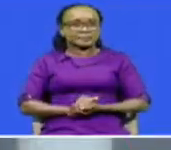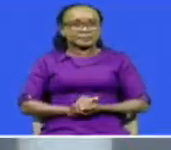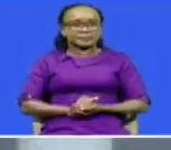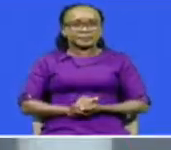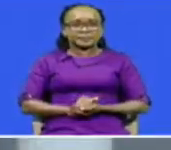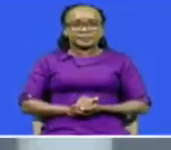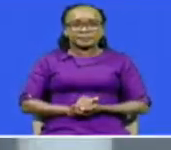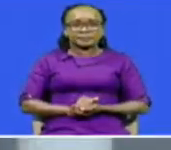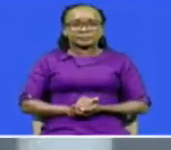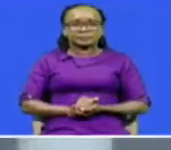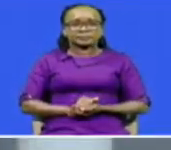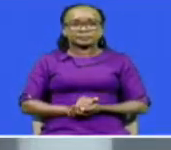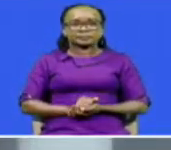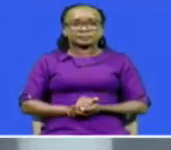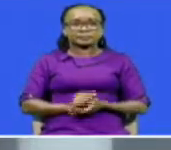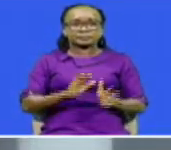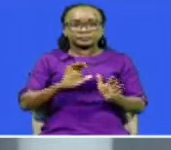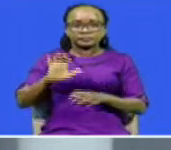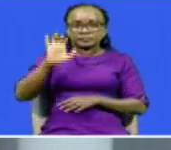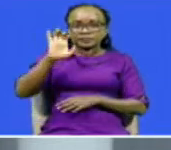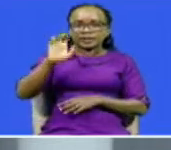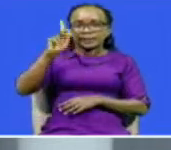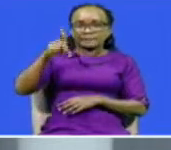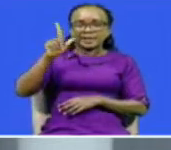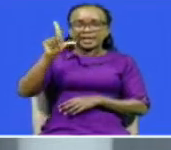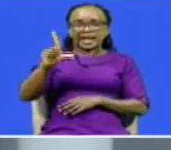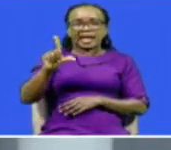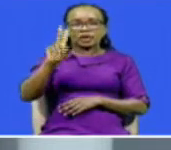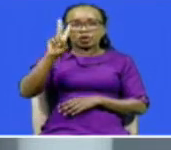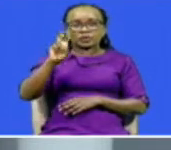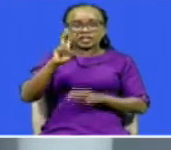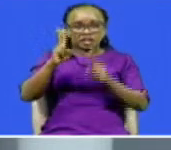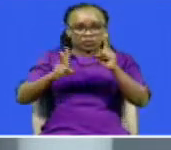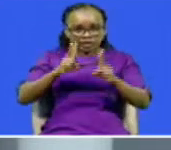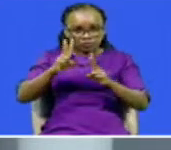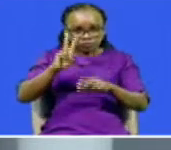The English Premier League 2022-2023 season officially kicks off this